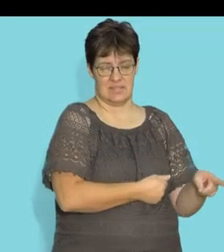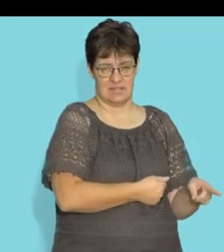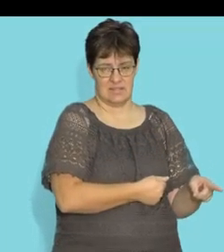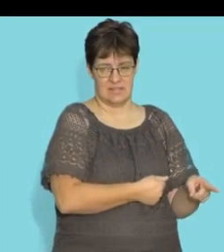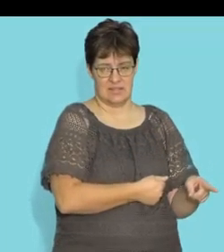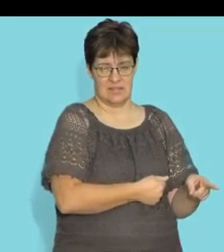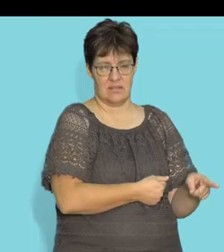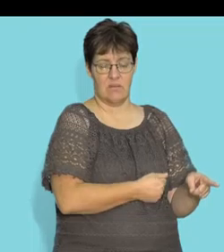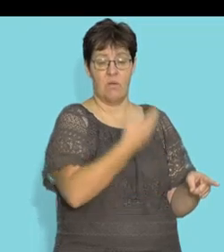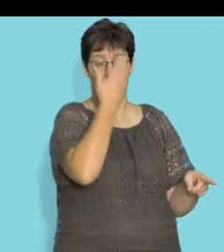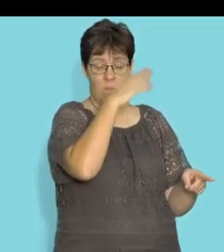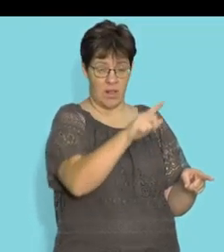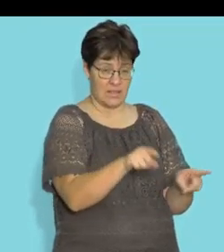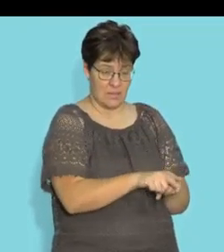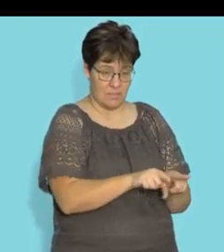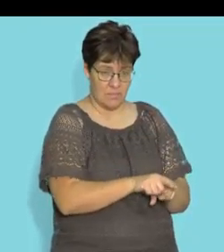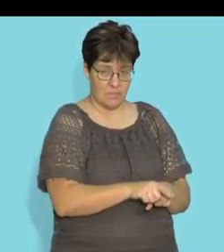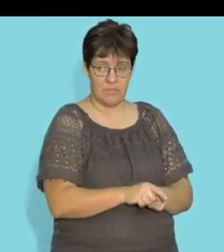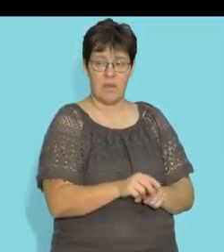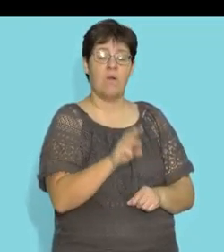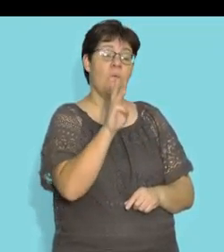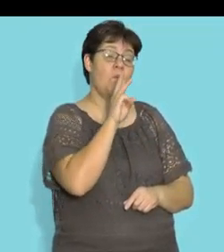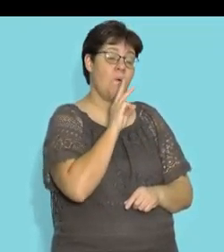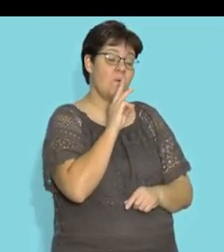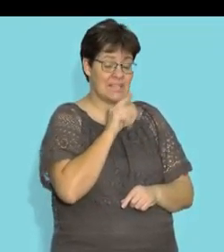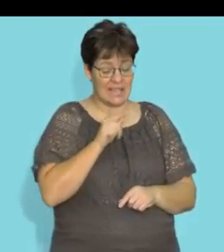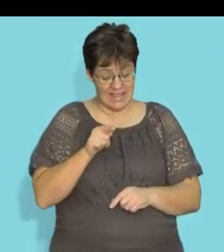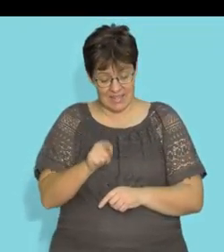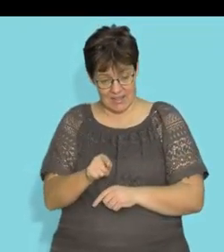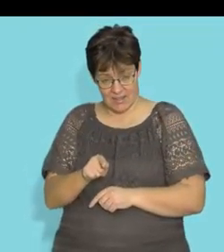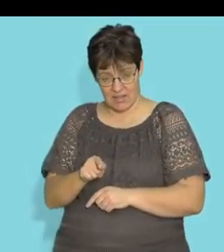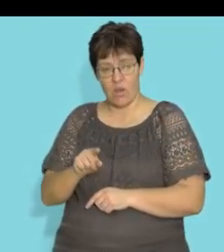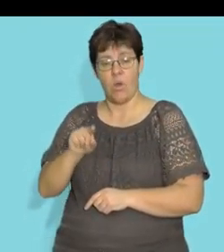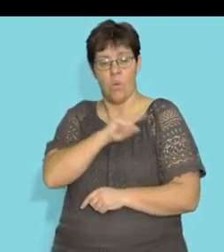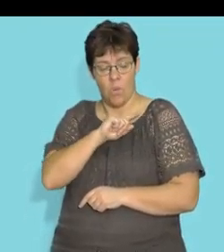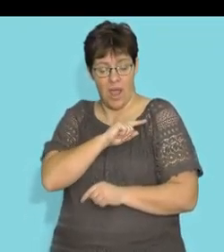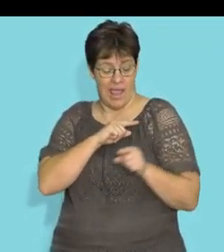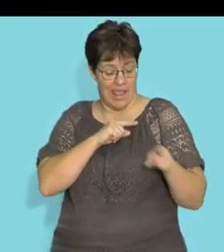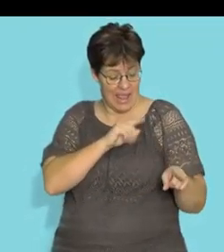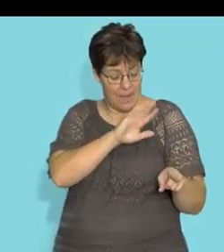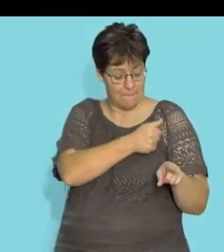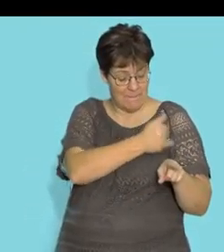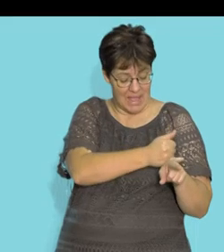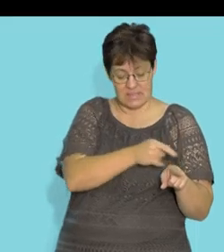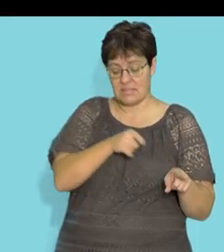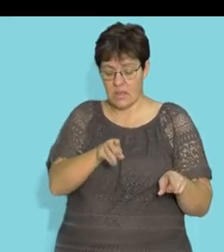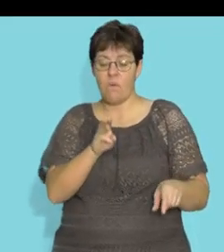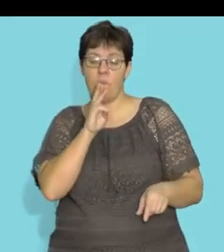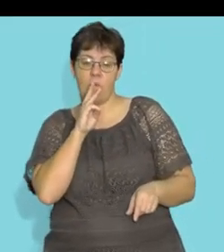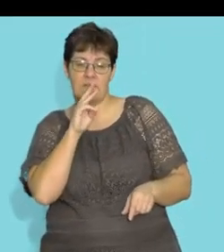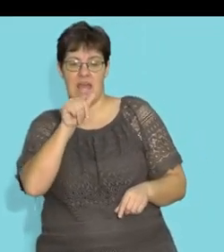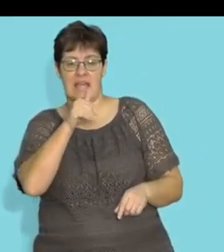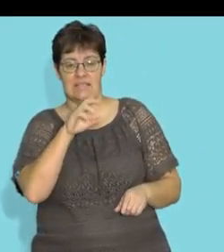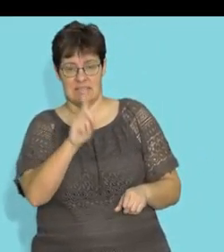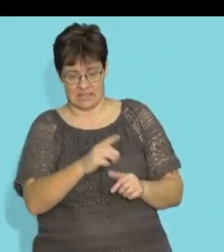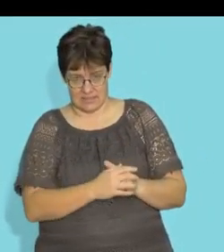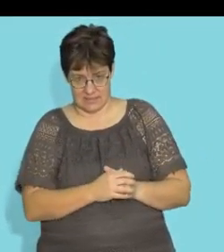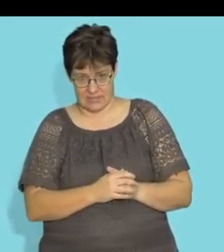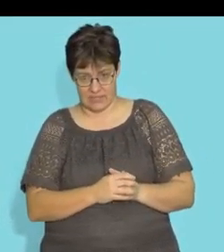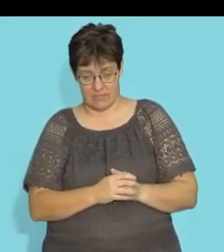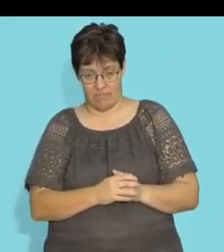Right, when we look at ammonium, NH3, if we mix or we react NH3 with